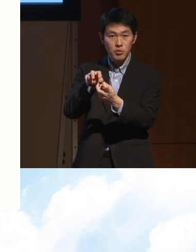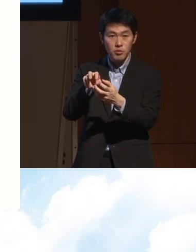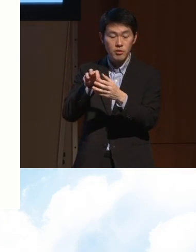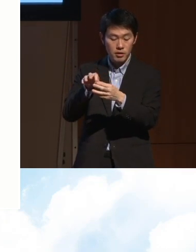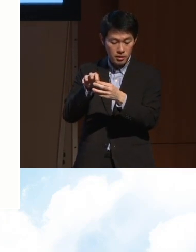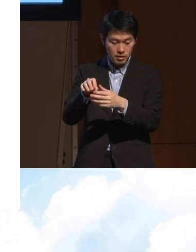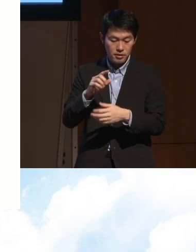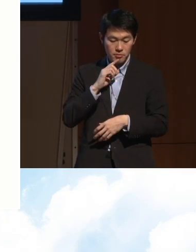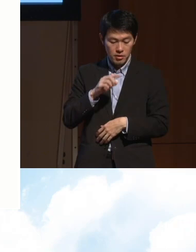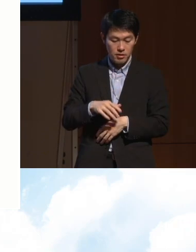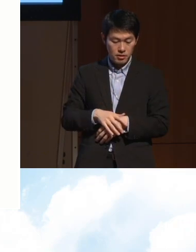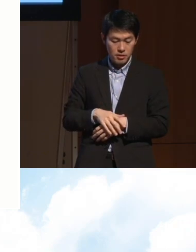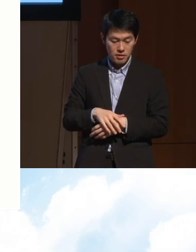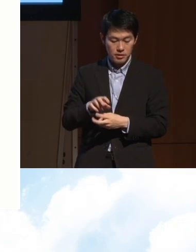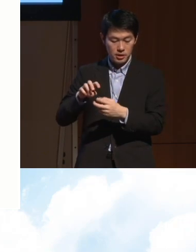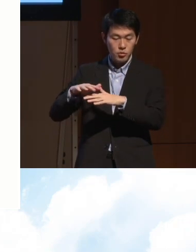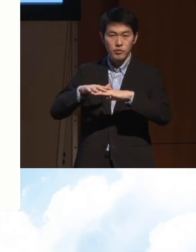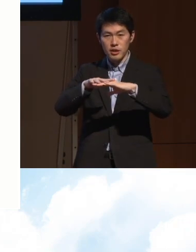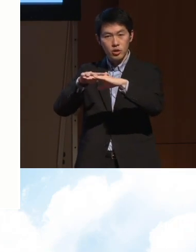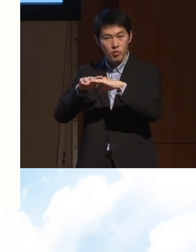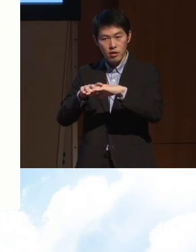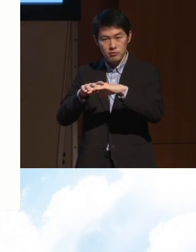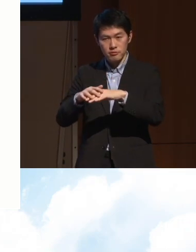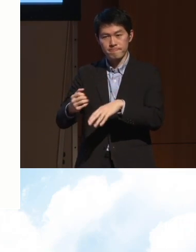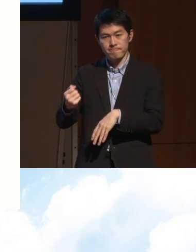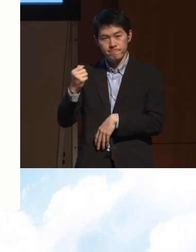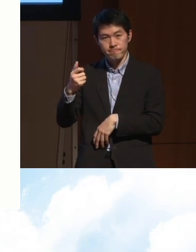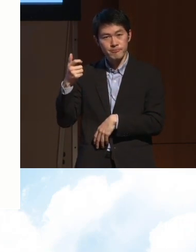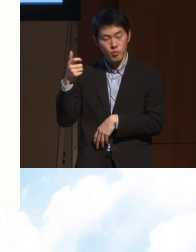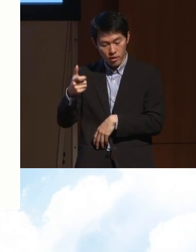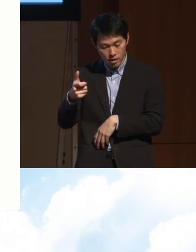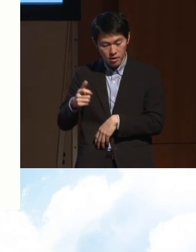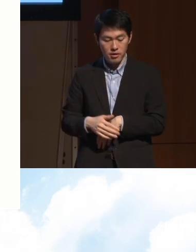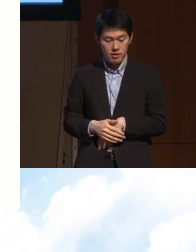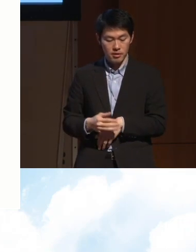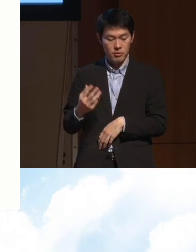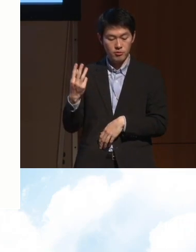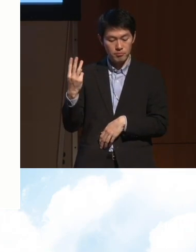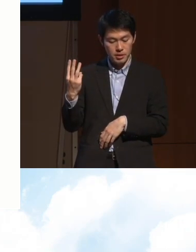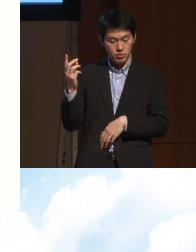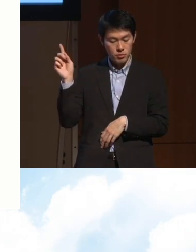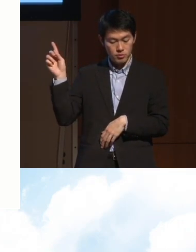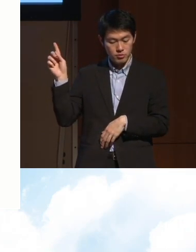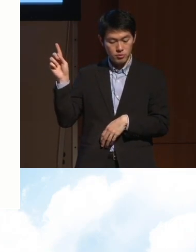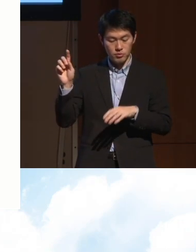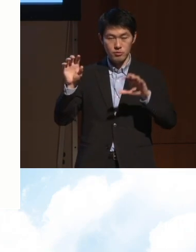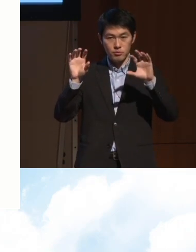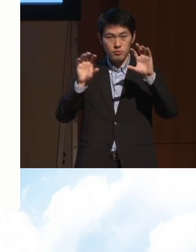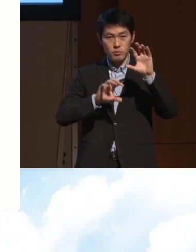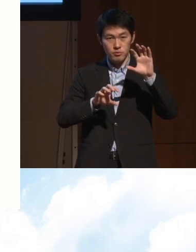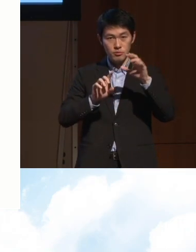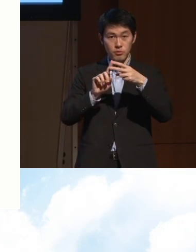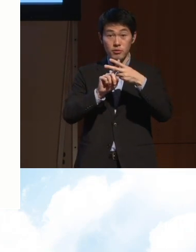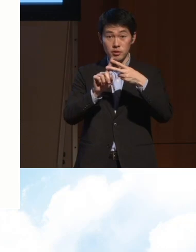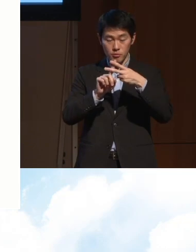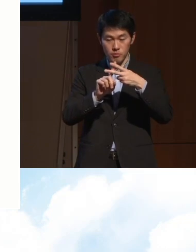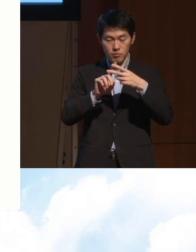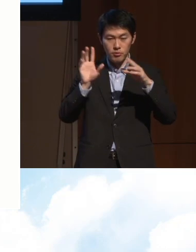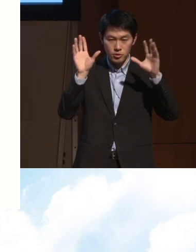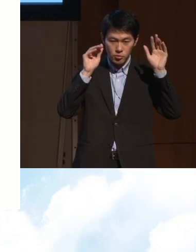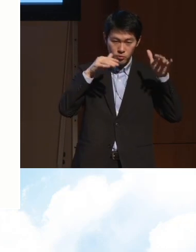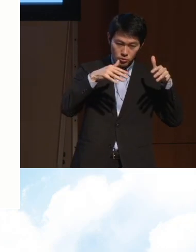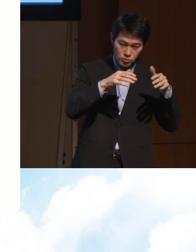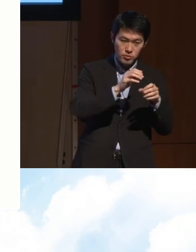3 functions, human resource development and domestic and international collaboration will be a key issue.